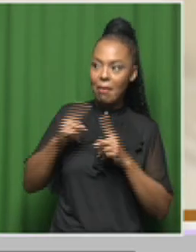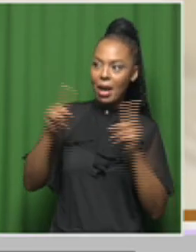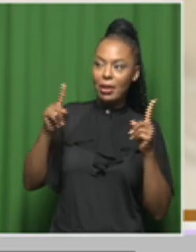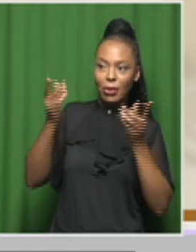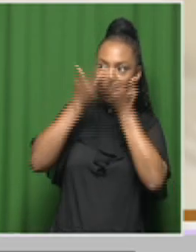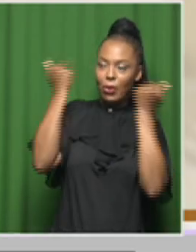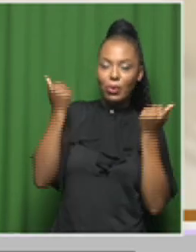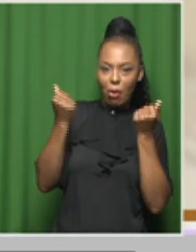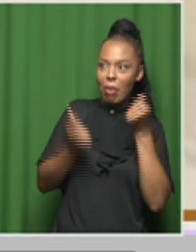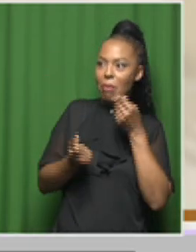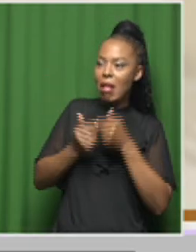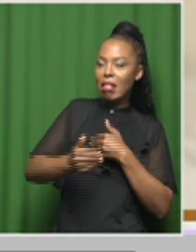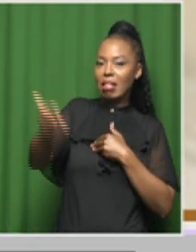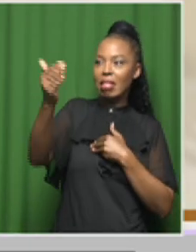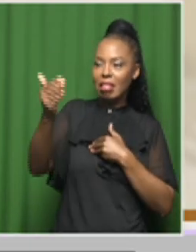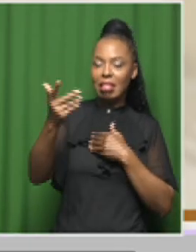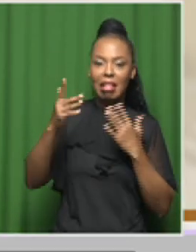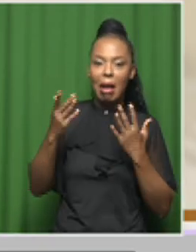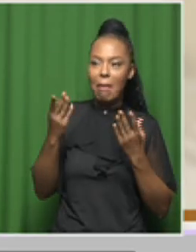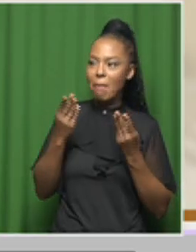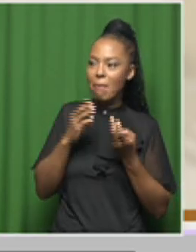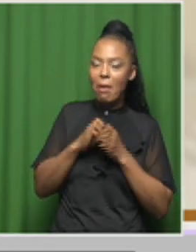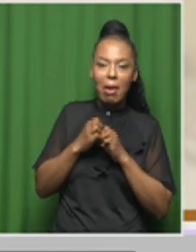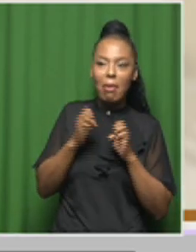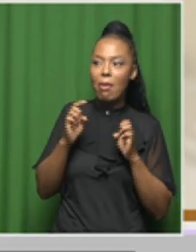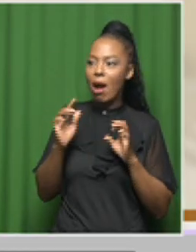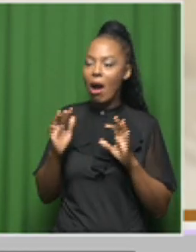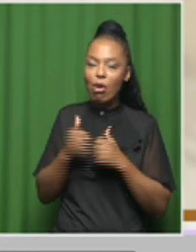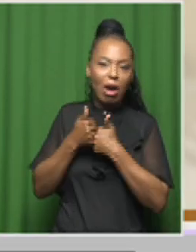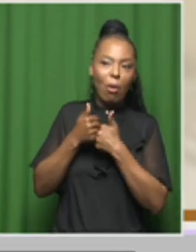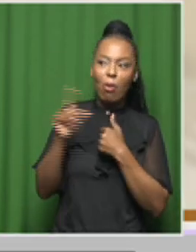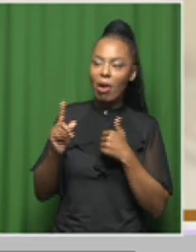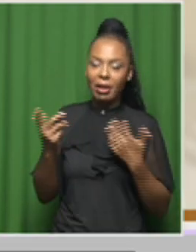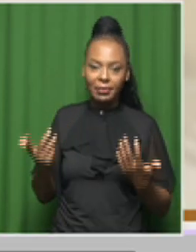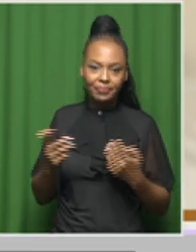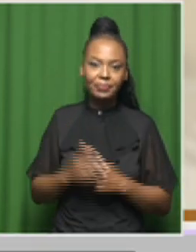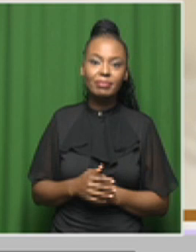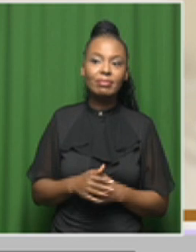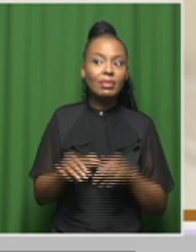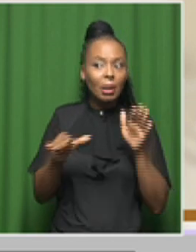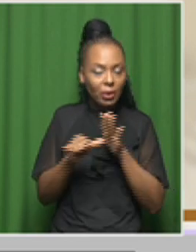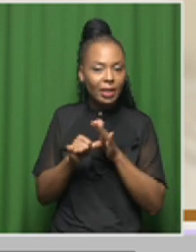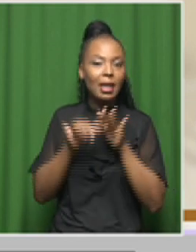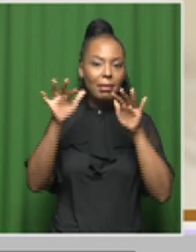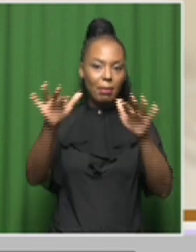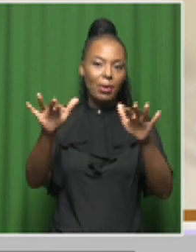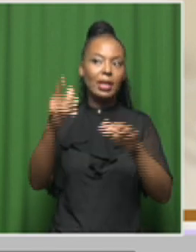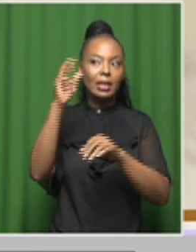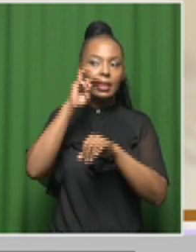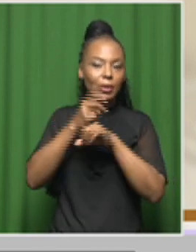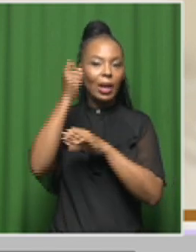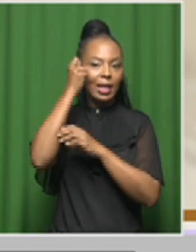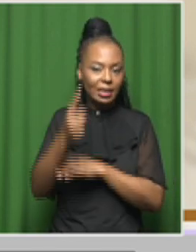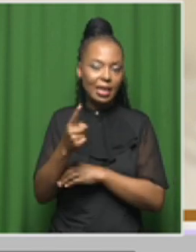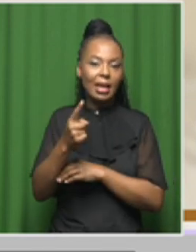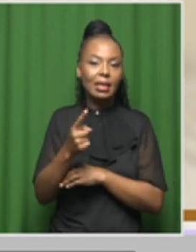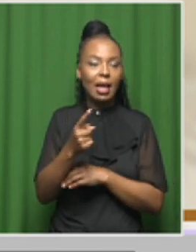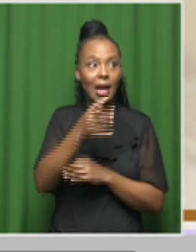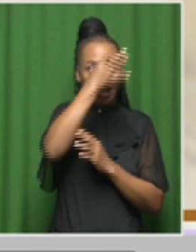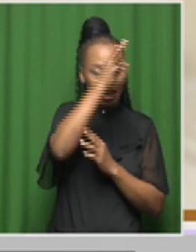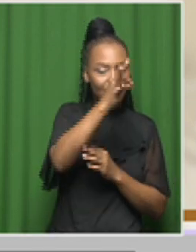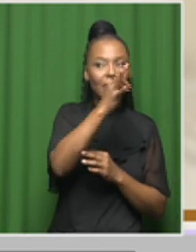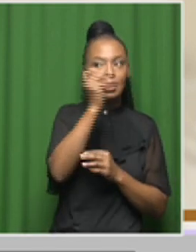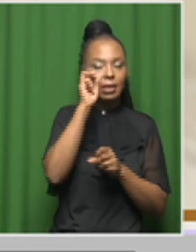for. So this is a global phenomenon. Hence, it is important for us to understand where is the money going. And